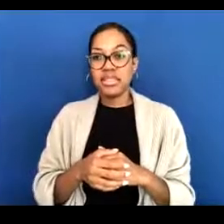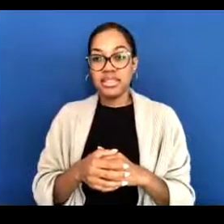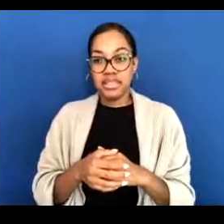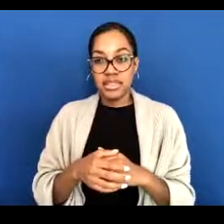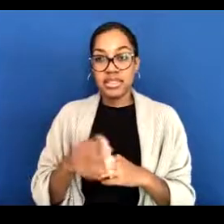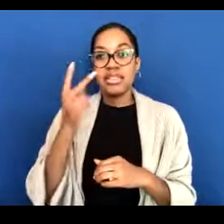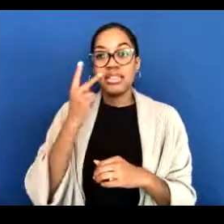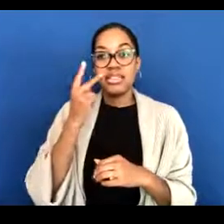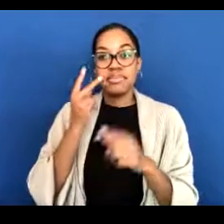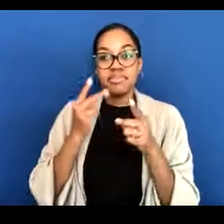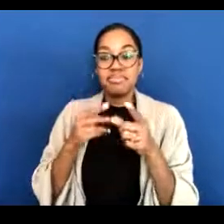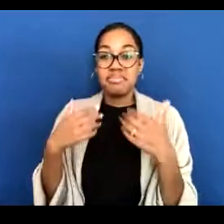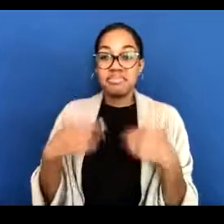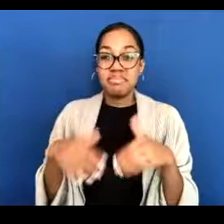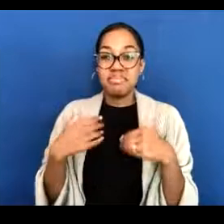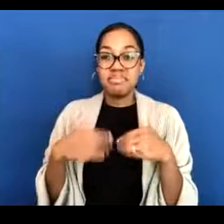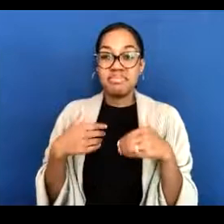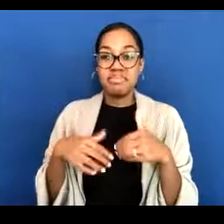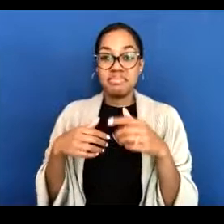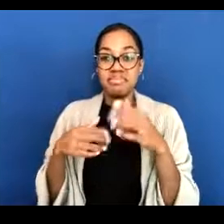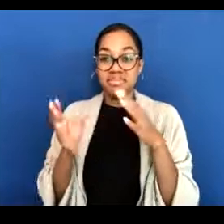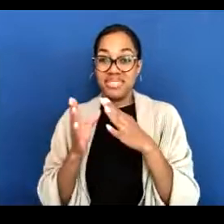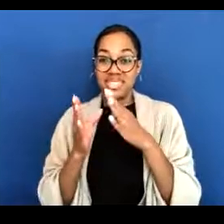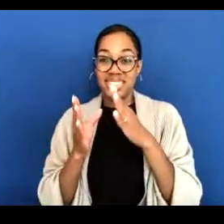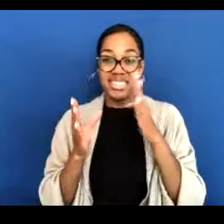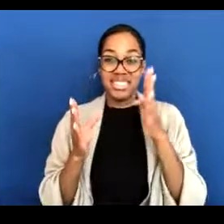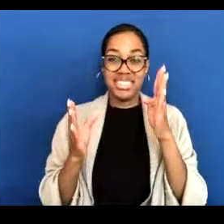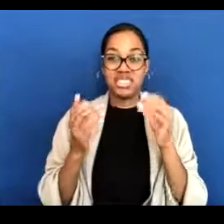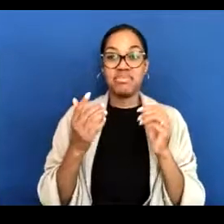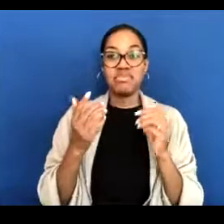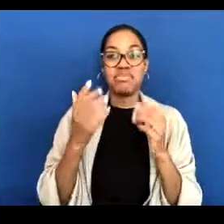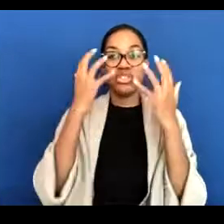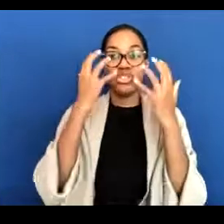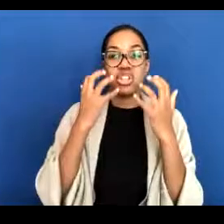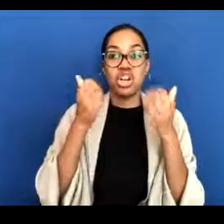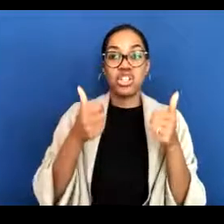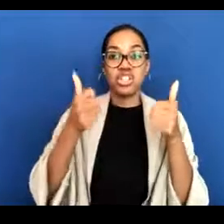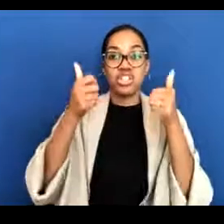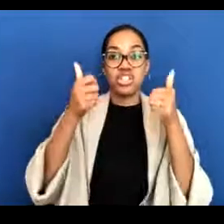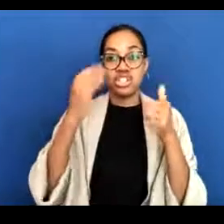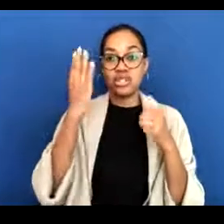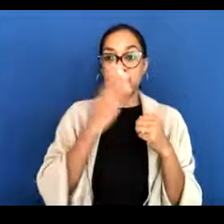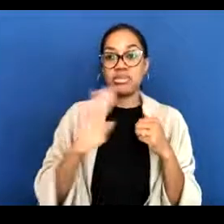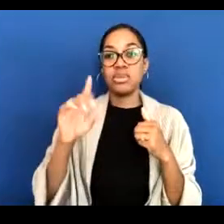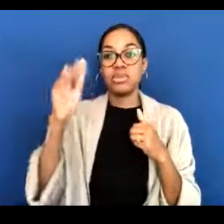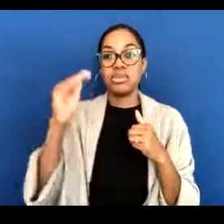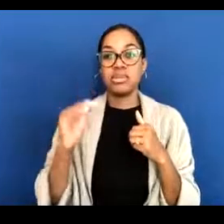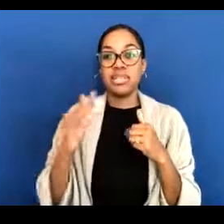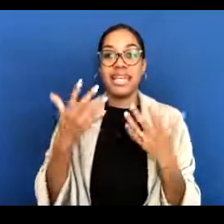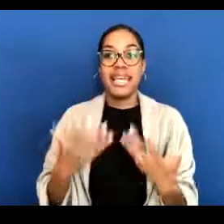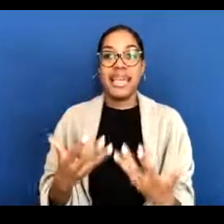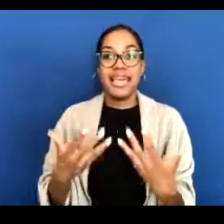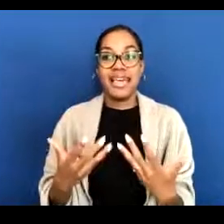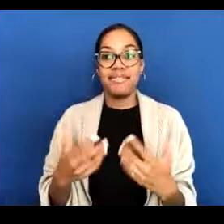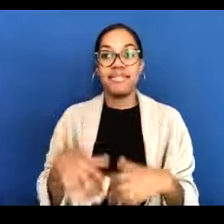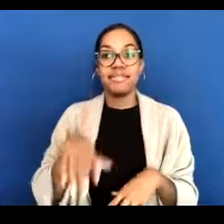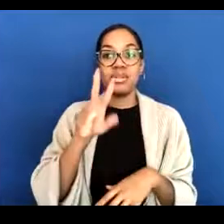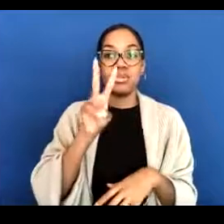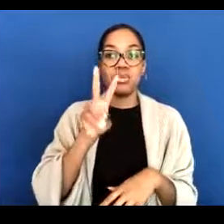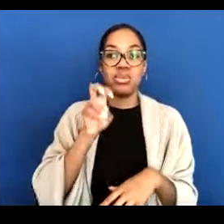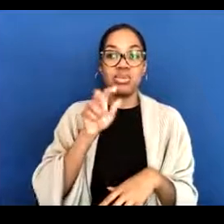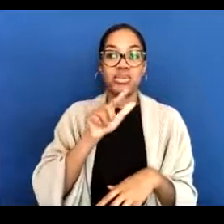likely hundreds of thousands of birds moving across eastern North and South Carolina during this bird migration event in April